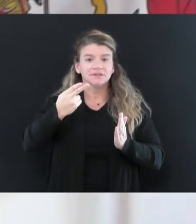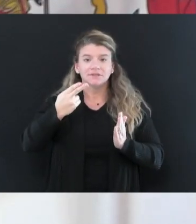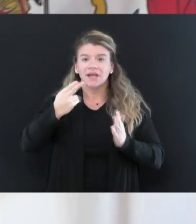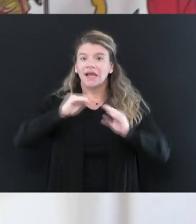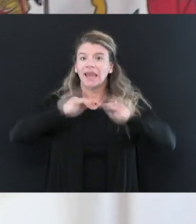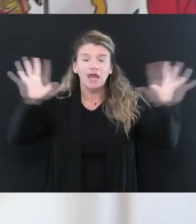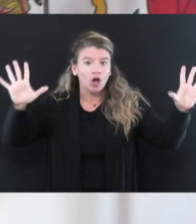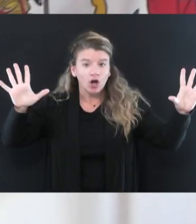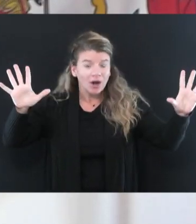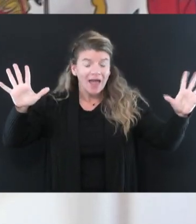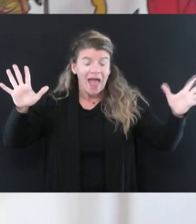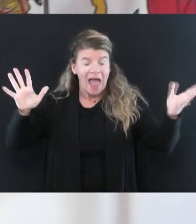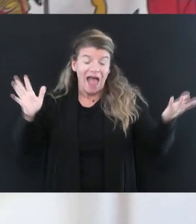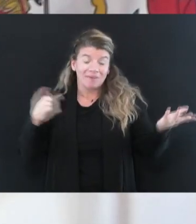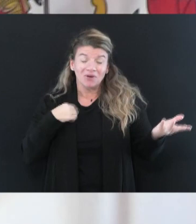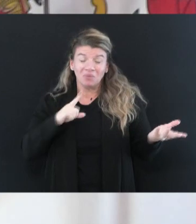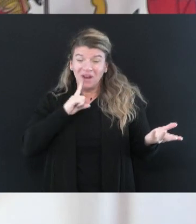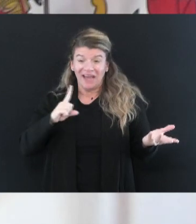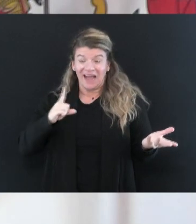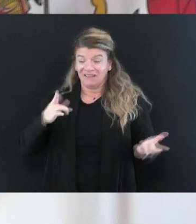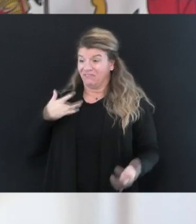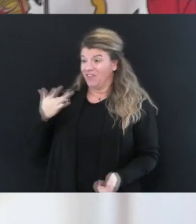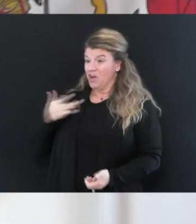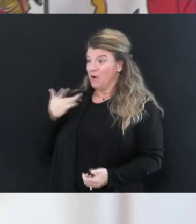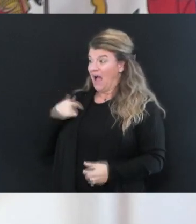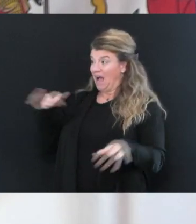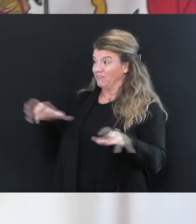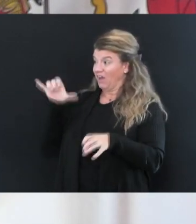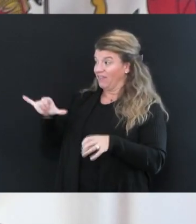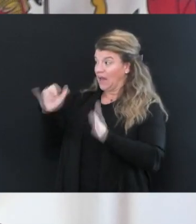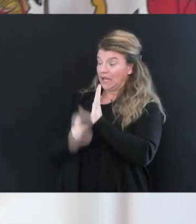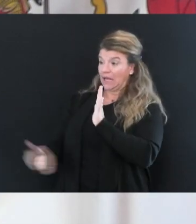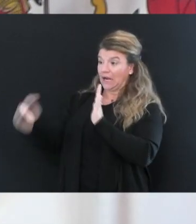think we have done this over and over, but we're going to do it again.